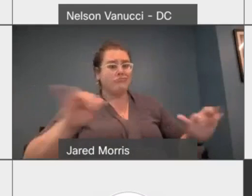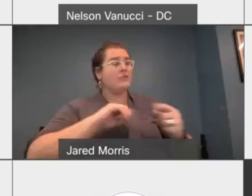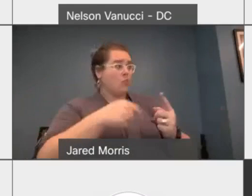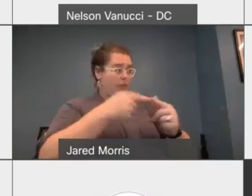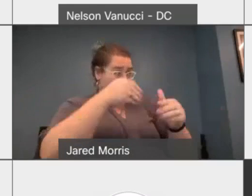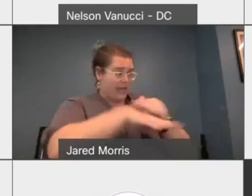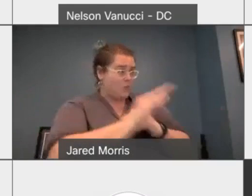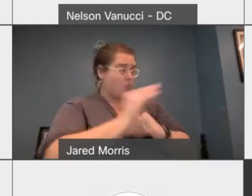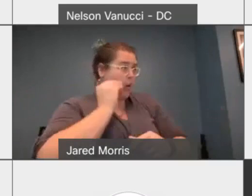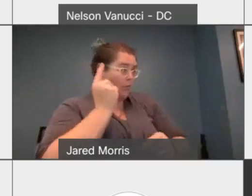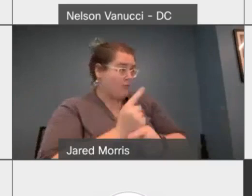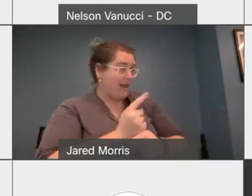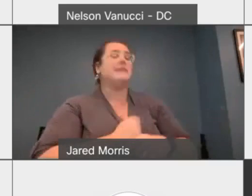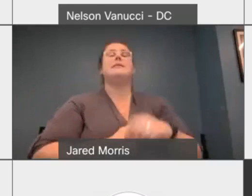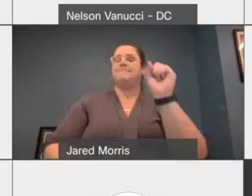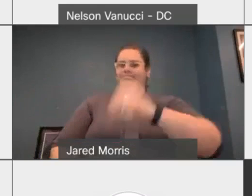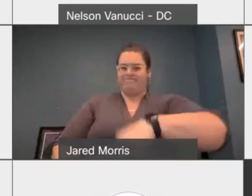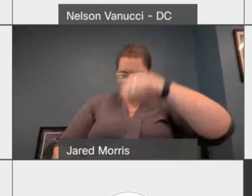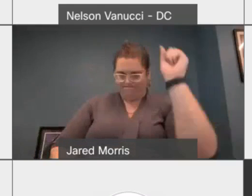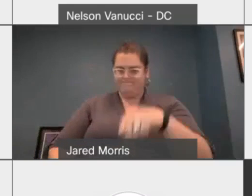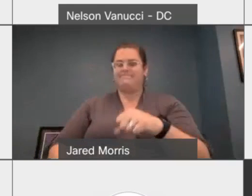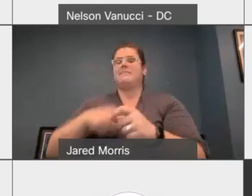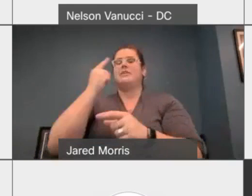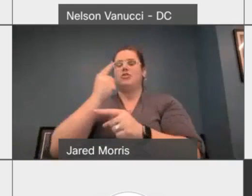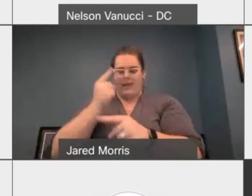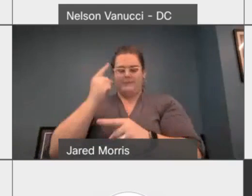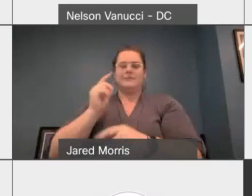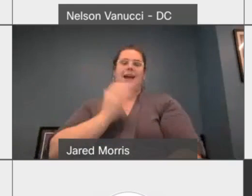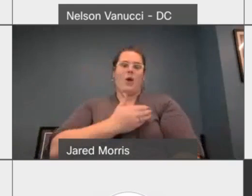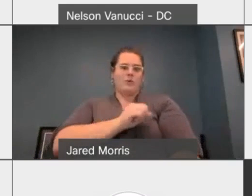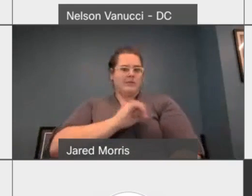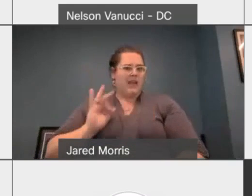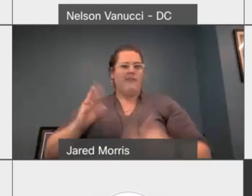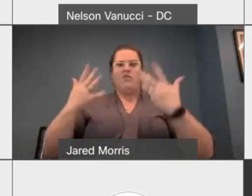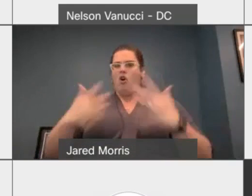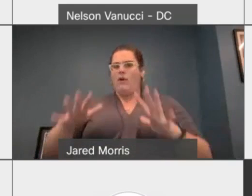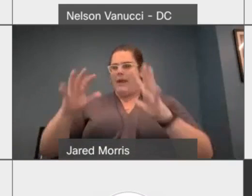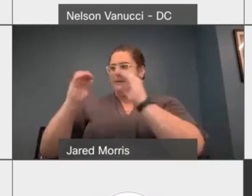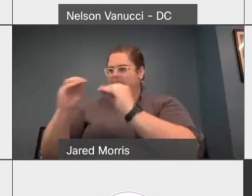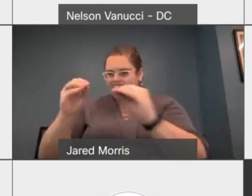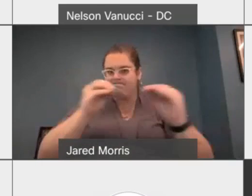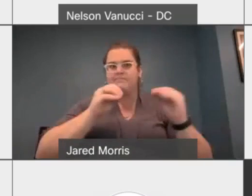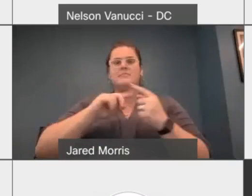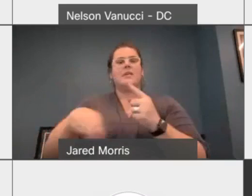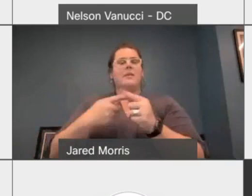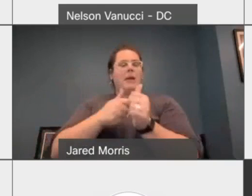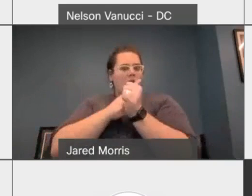staff absolutely have been provided instructions on following the guidelines as is currently written